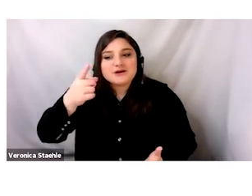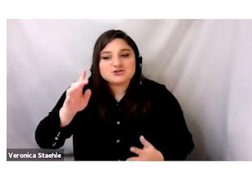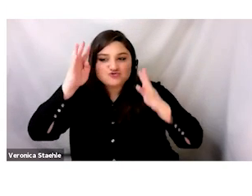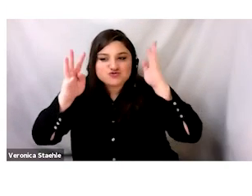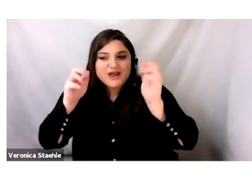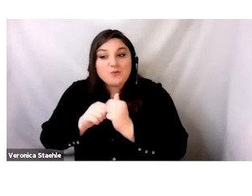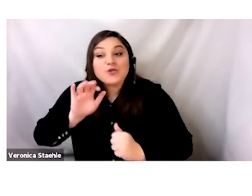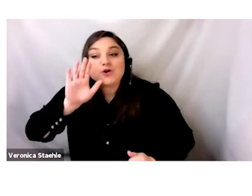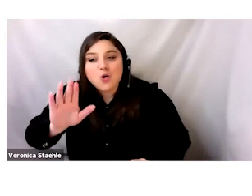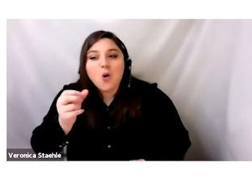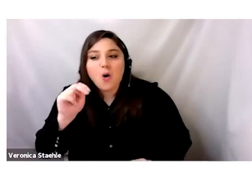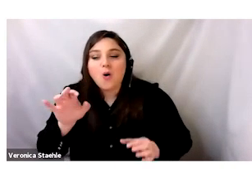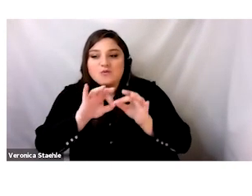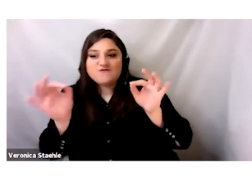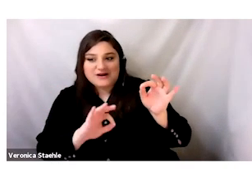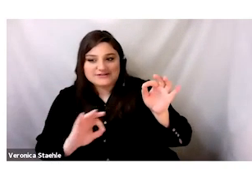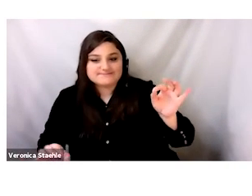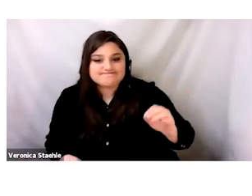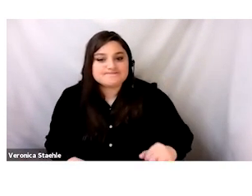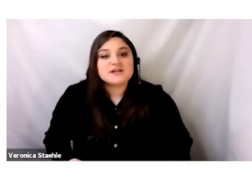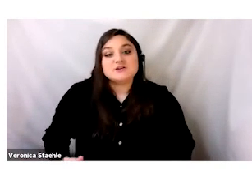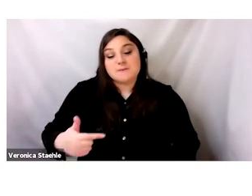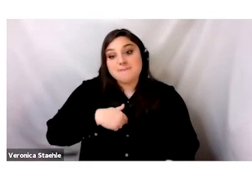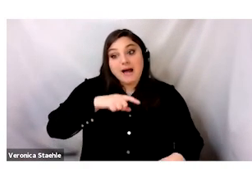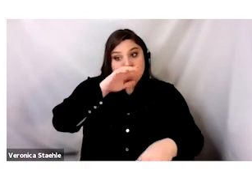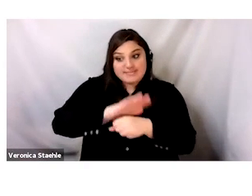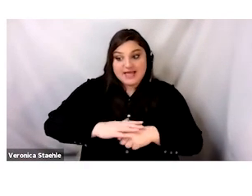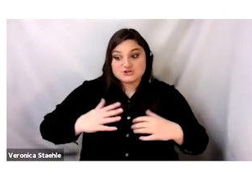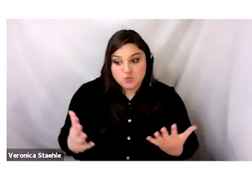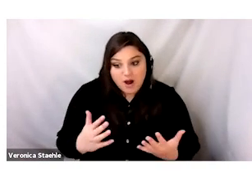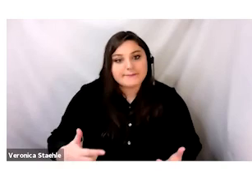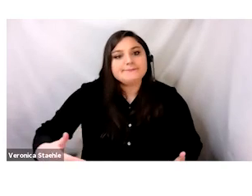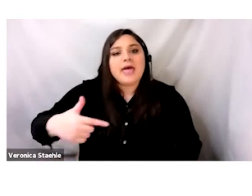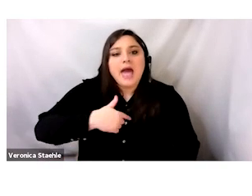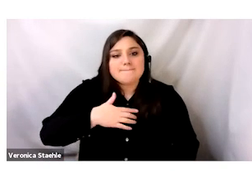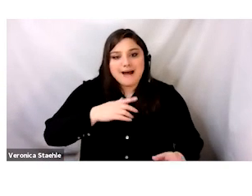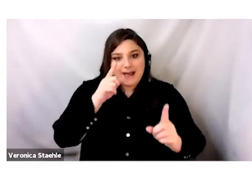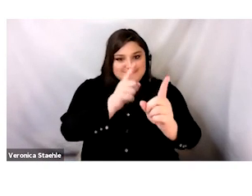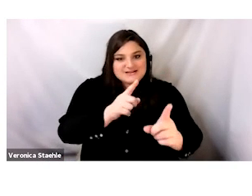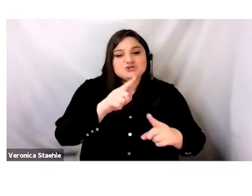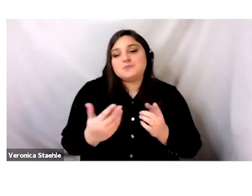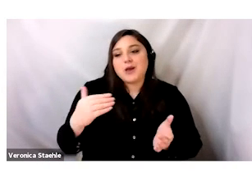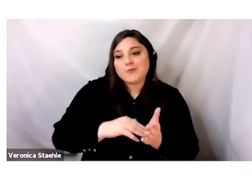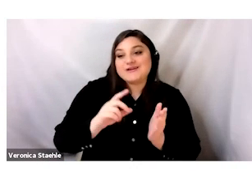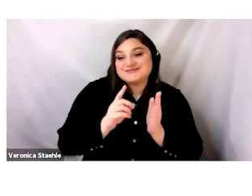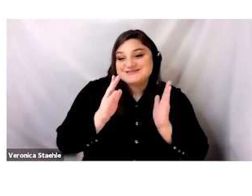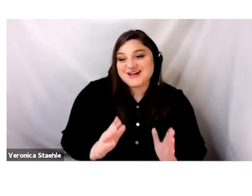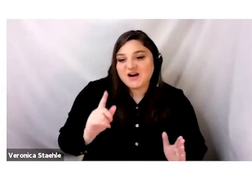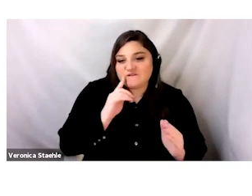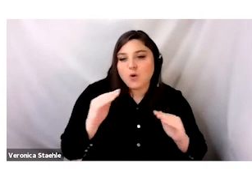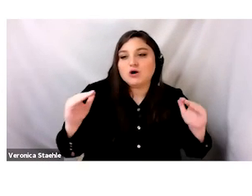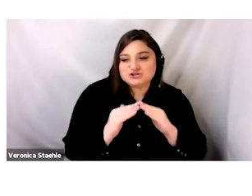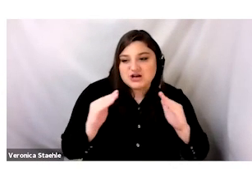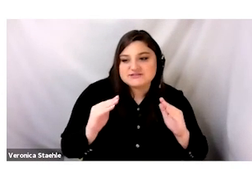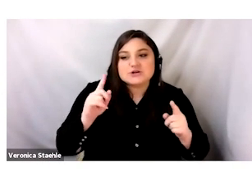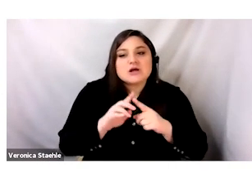said that my mission in life is to be a redesigner for justice, to really think about how we acknowledge that all of our systems have been by design and that they also can